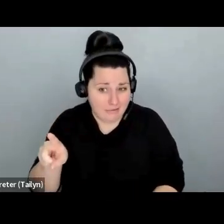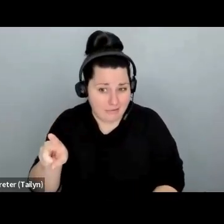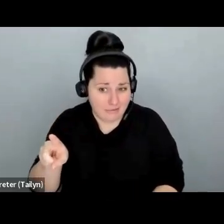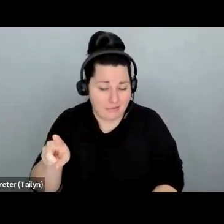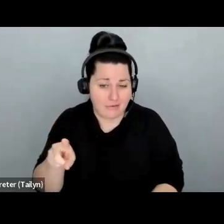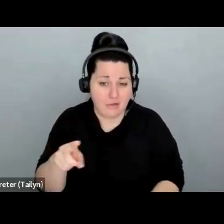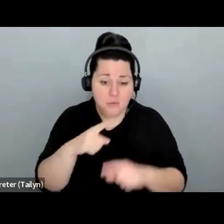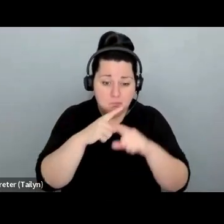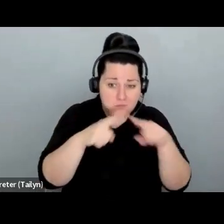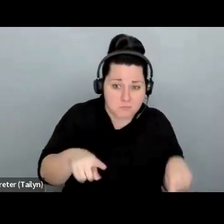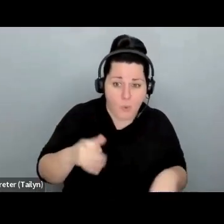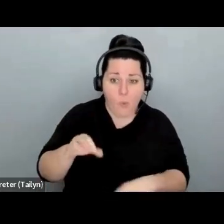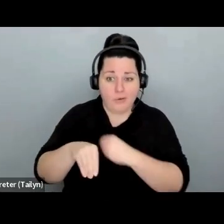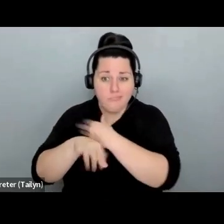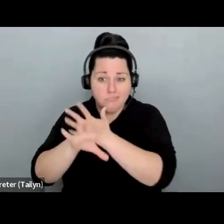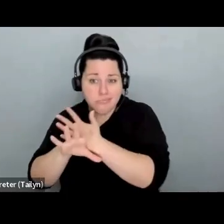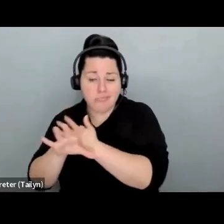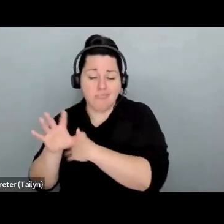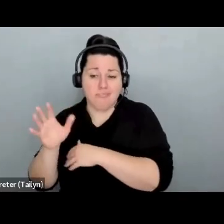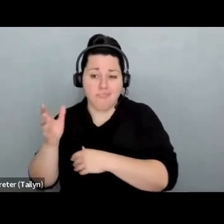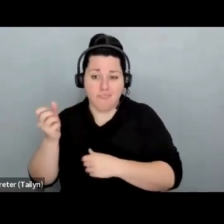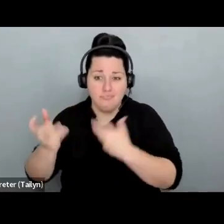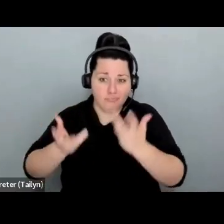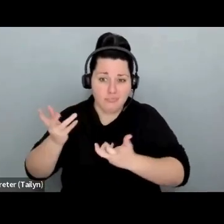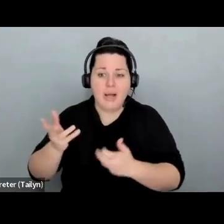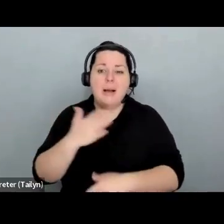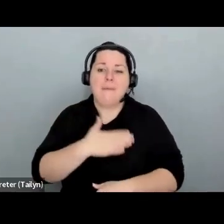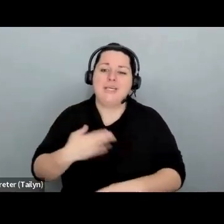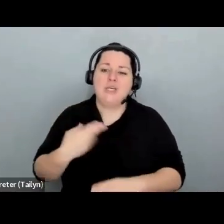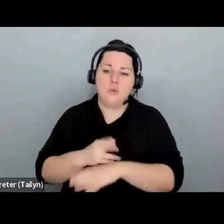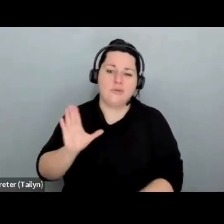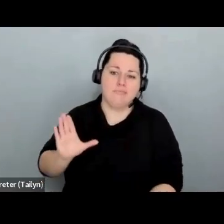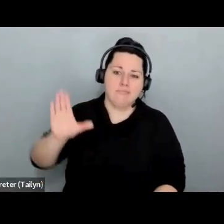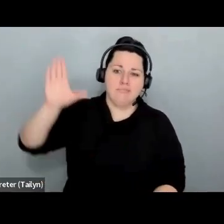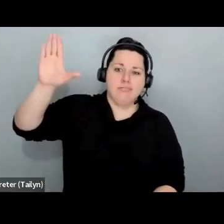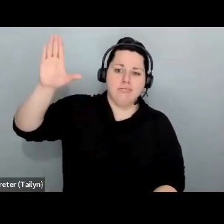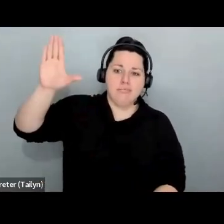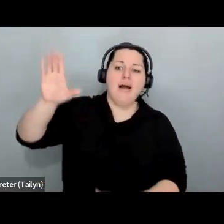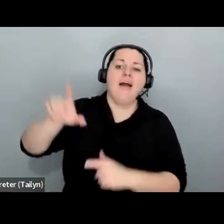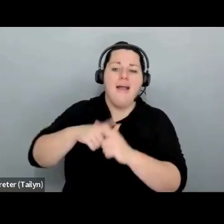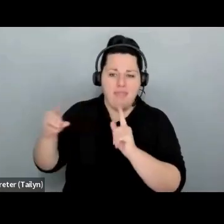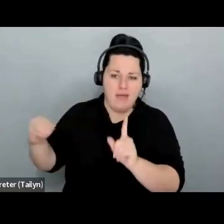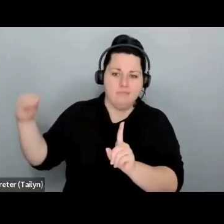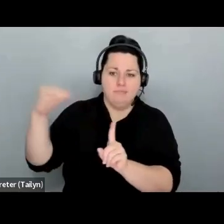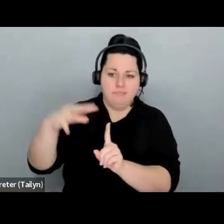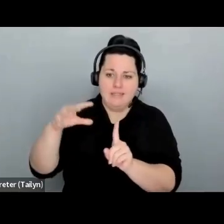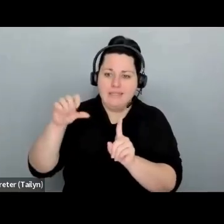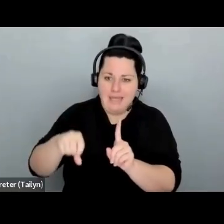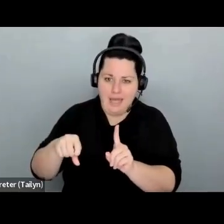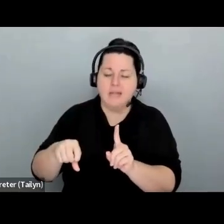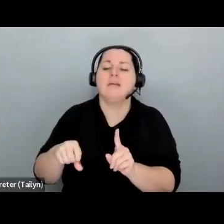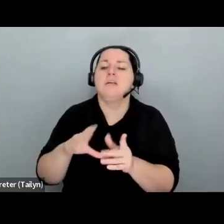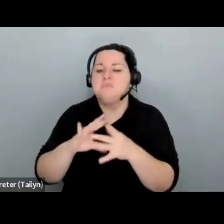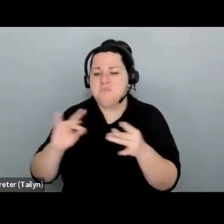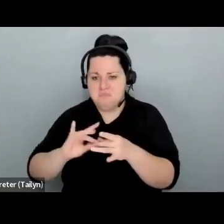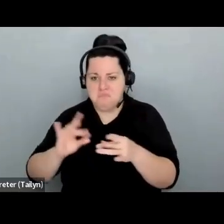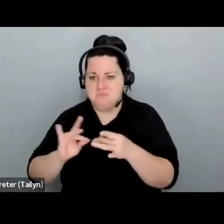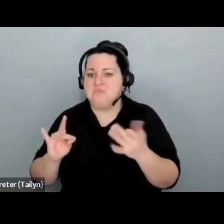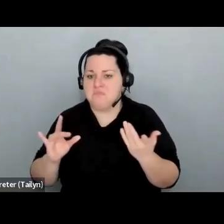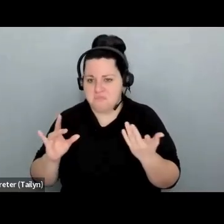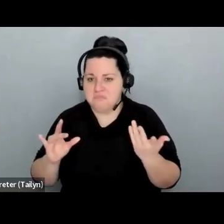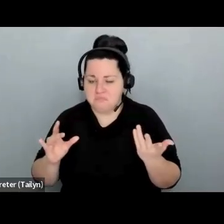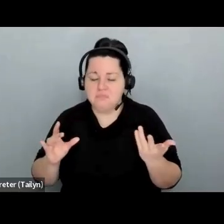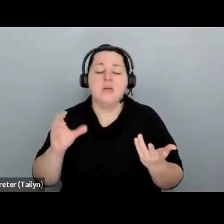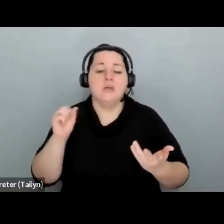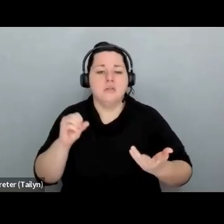microphone or with the camera, to use the hand raise feature so we can spotlight you and then let you ask your question. And